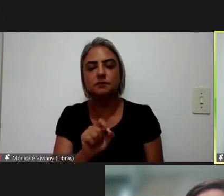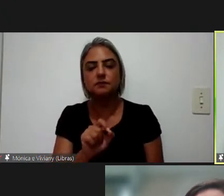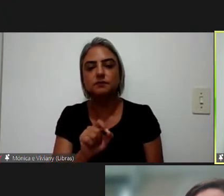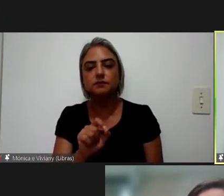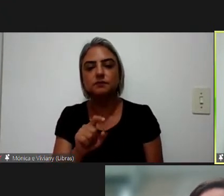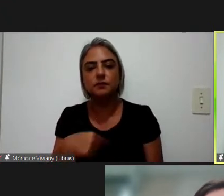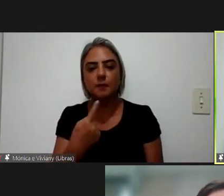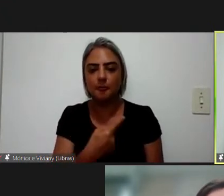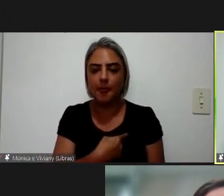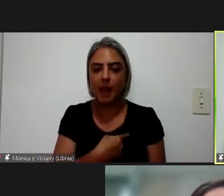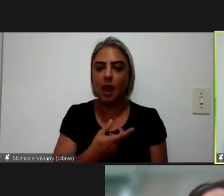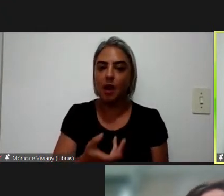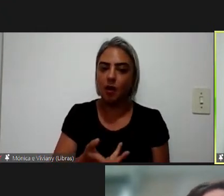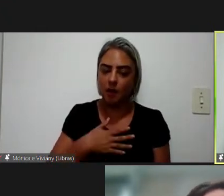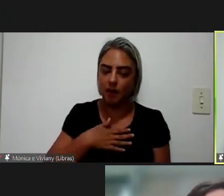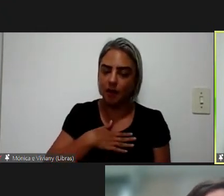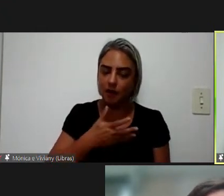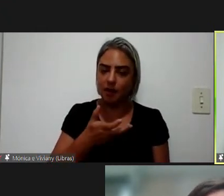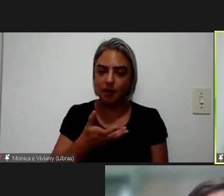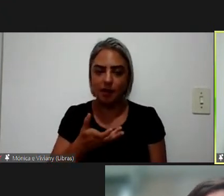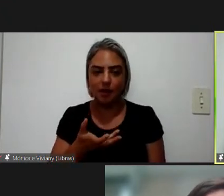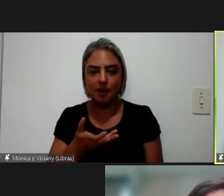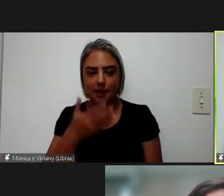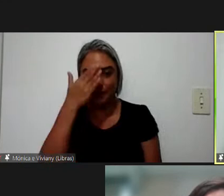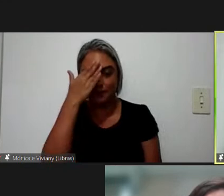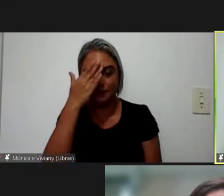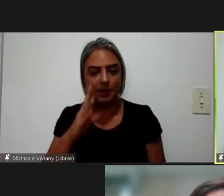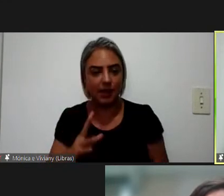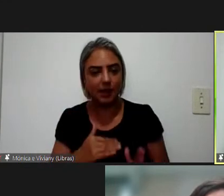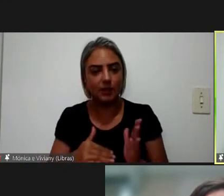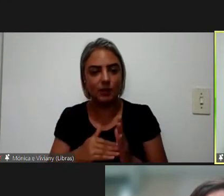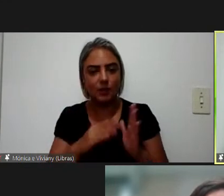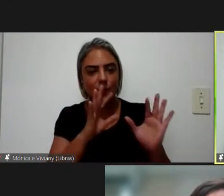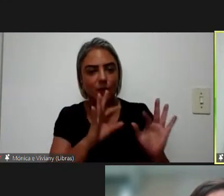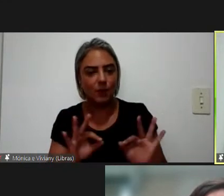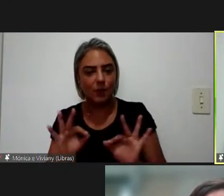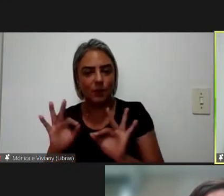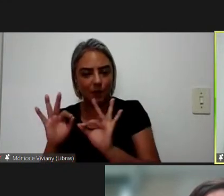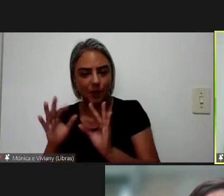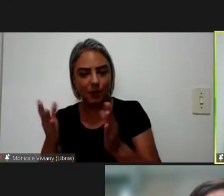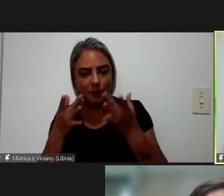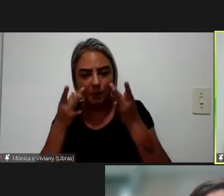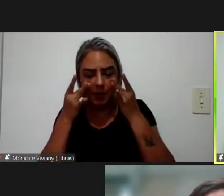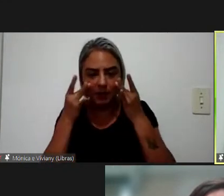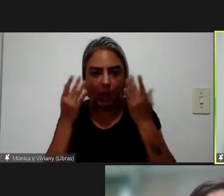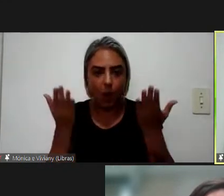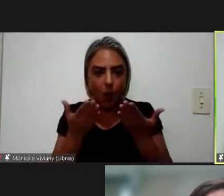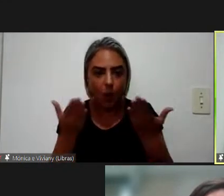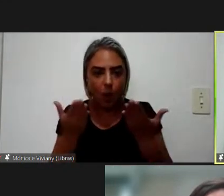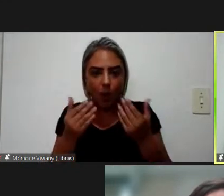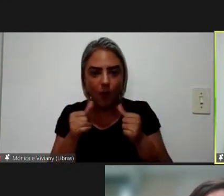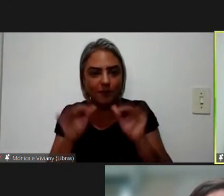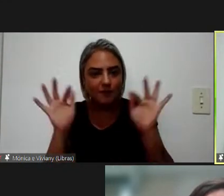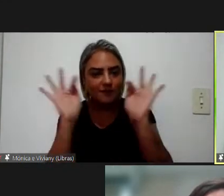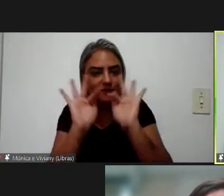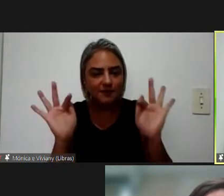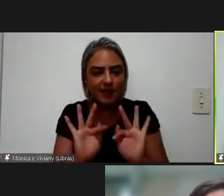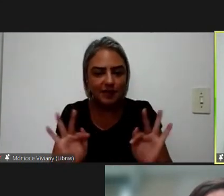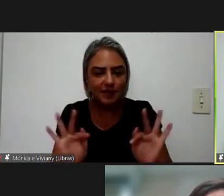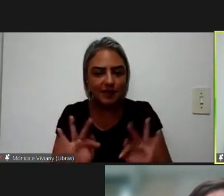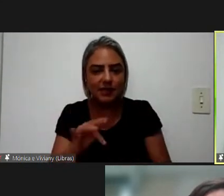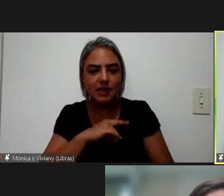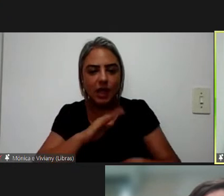again. We also would like to thank you all who are here and inform that we were